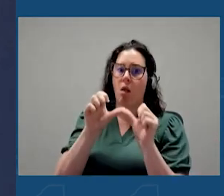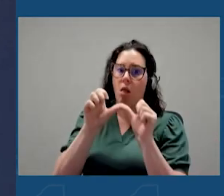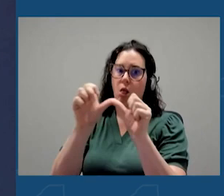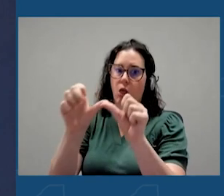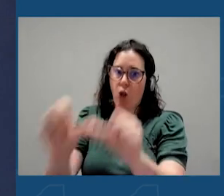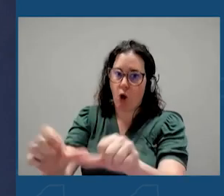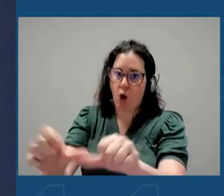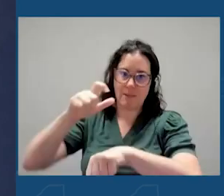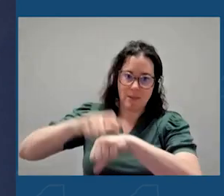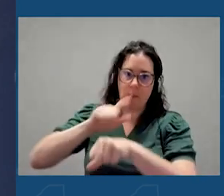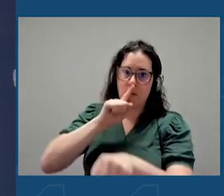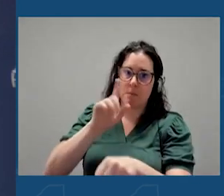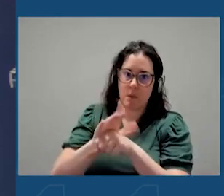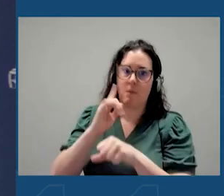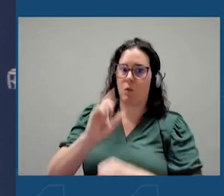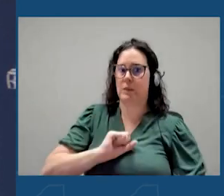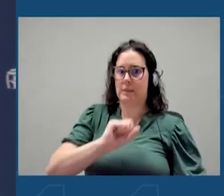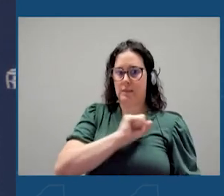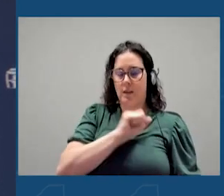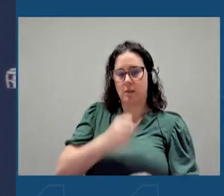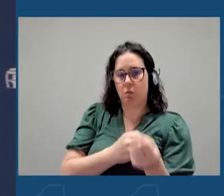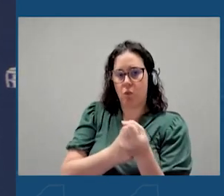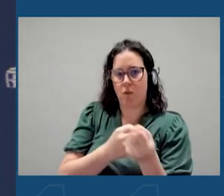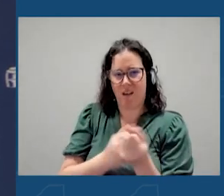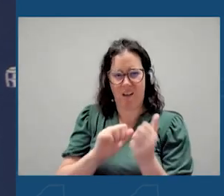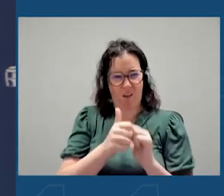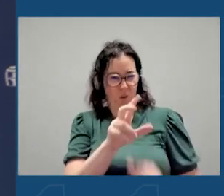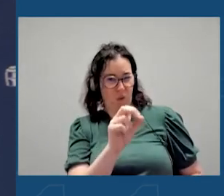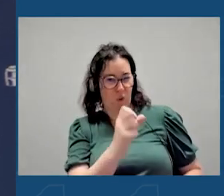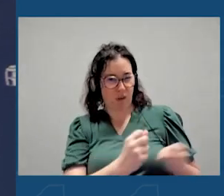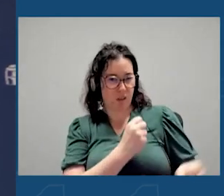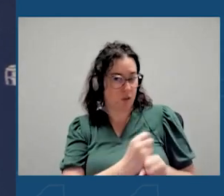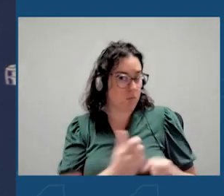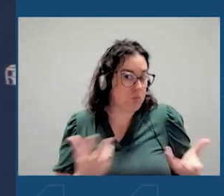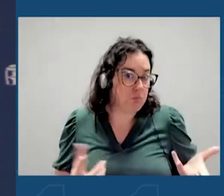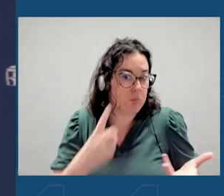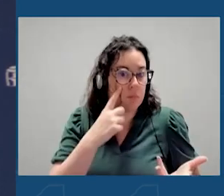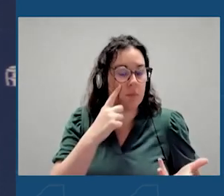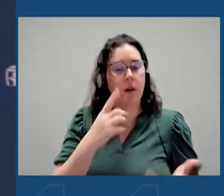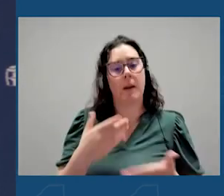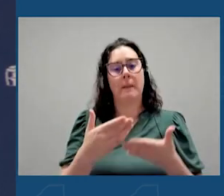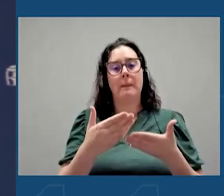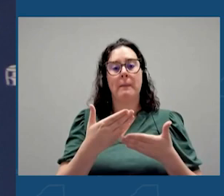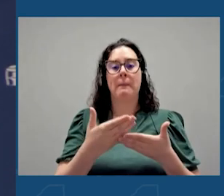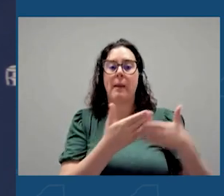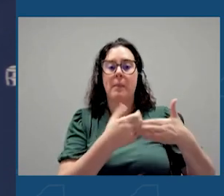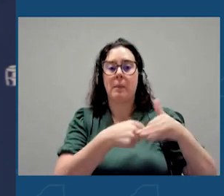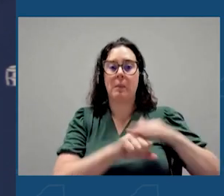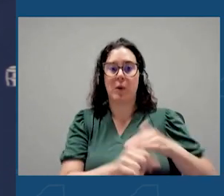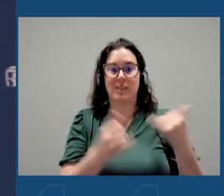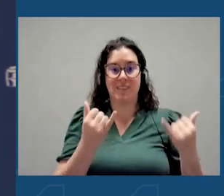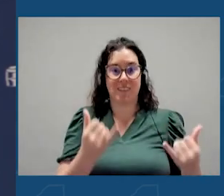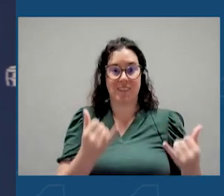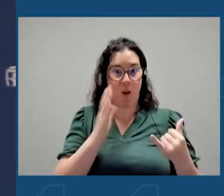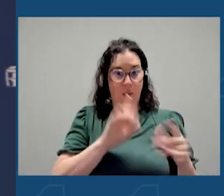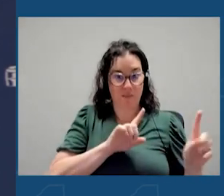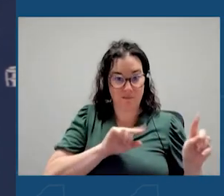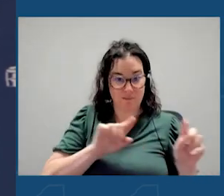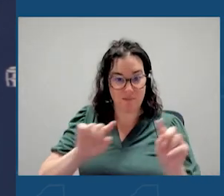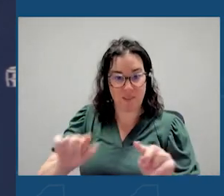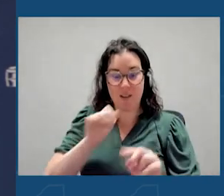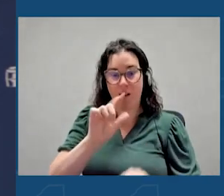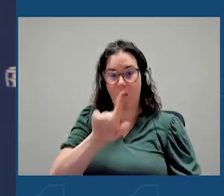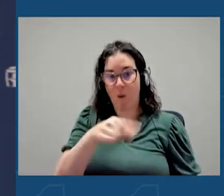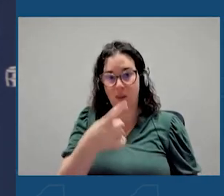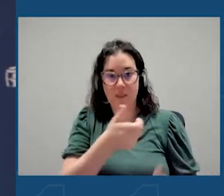get the state support. I said, how does 30 years sound? So a baby born today will be able to come not just for themselves,